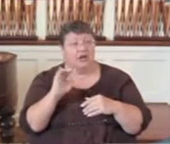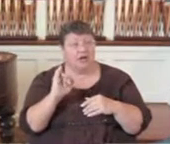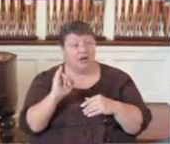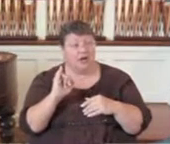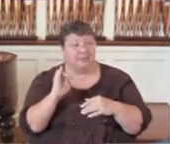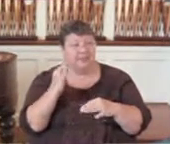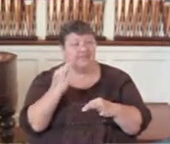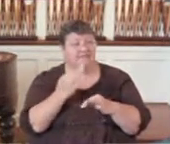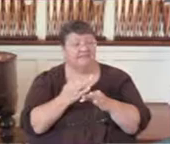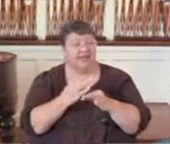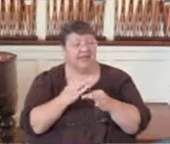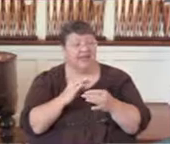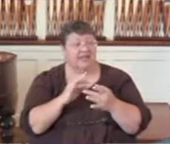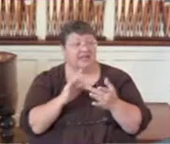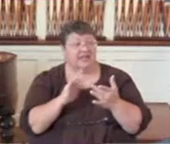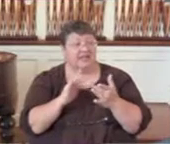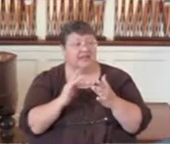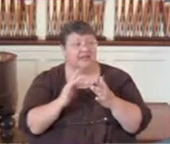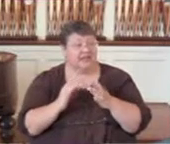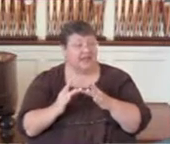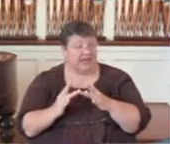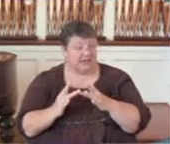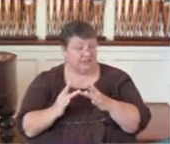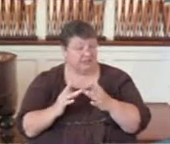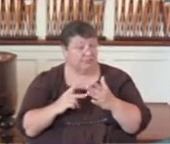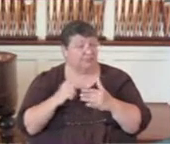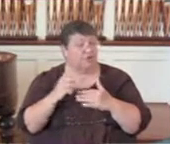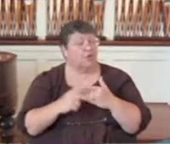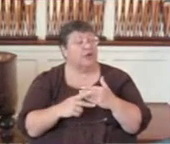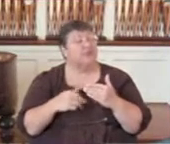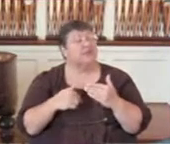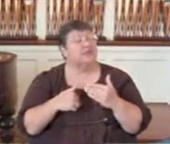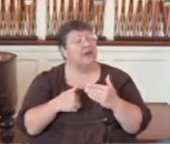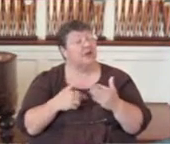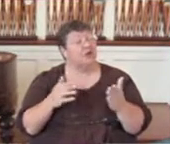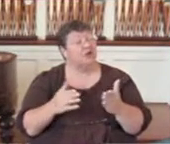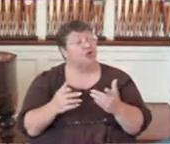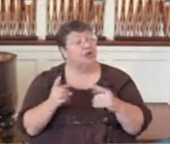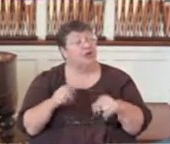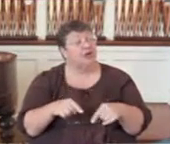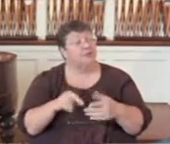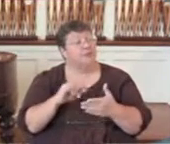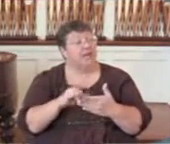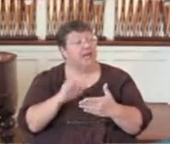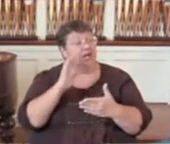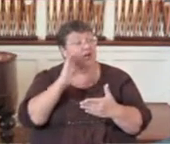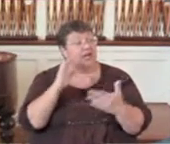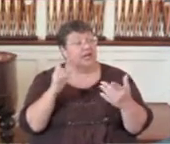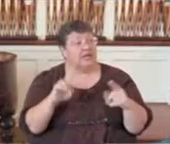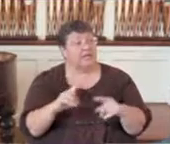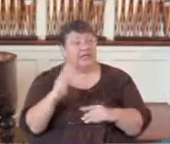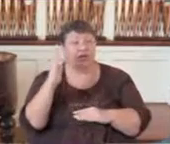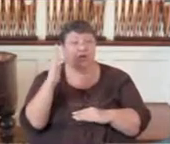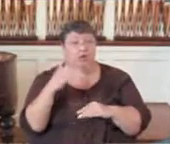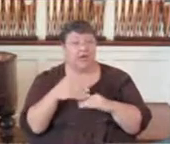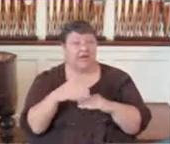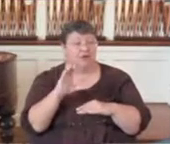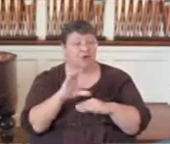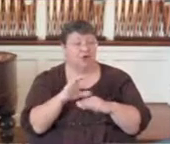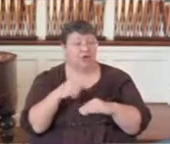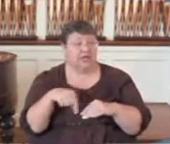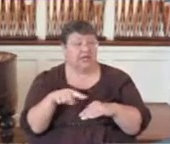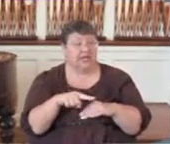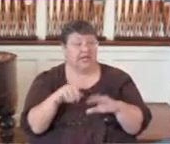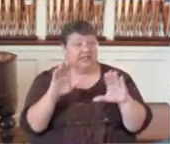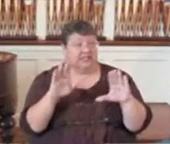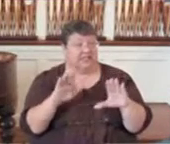FaithNet programs, which sound very intriguing. So I encourage you to come to that. It will take place at noon after church next